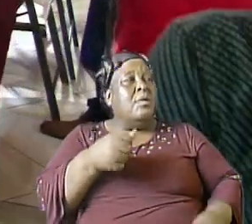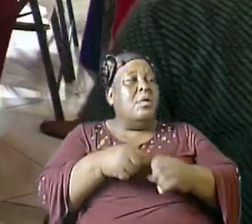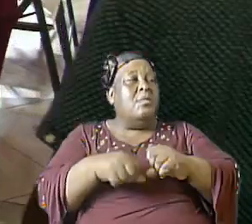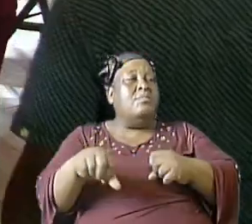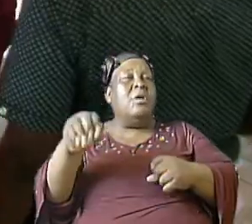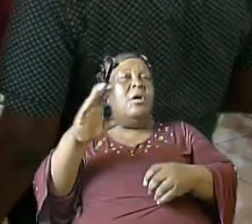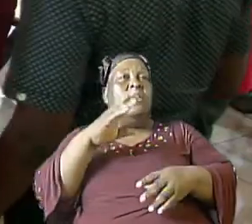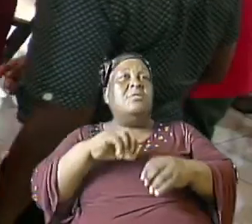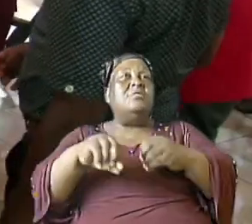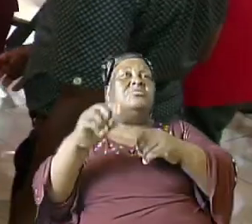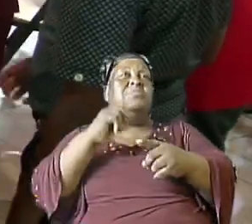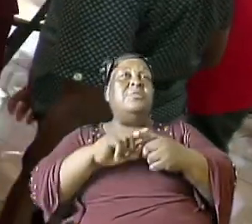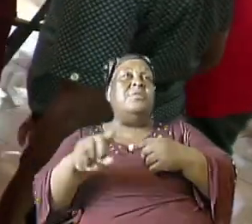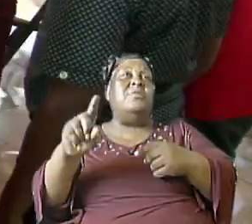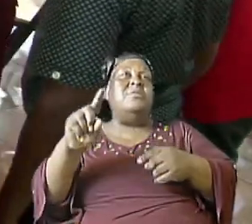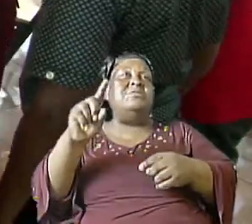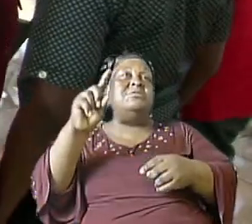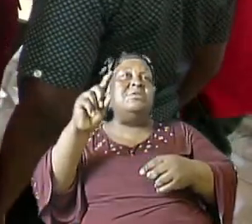at the altar.